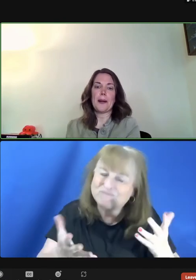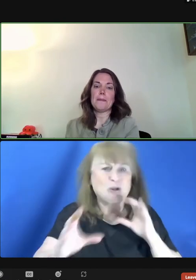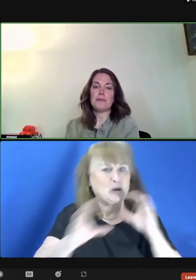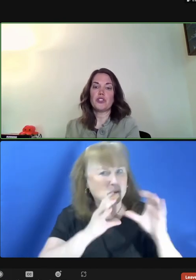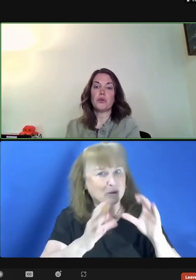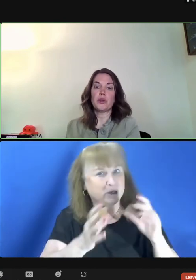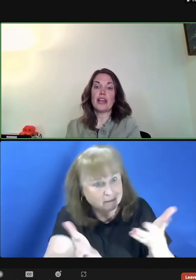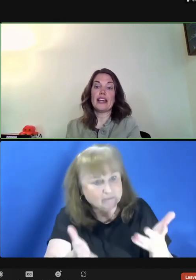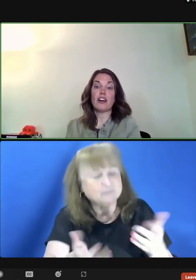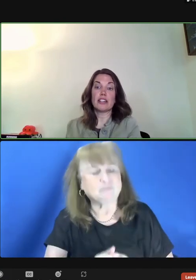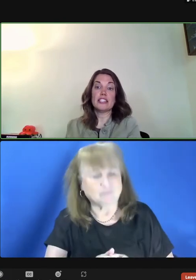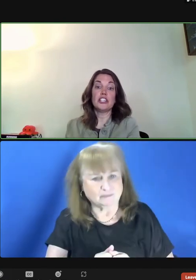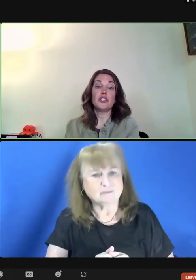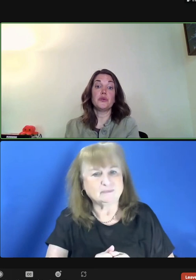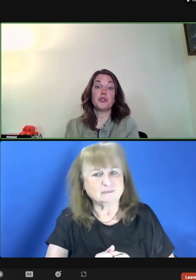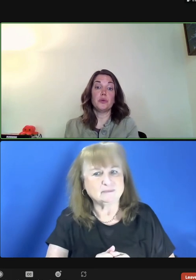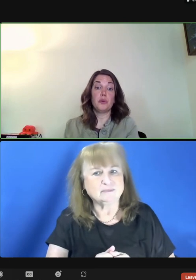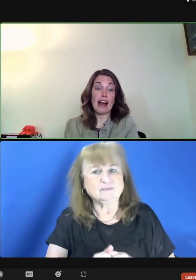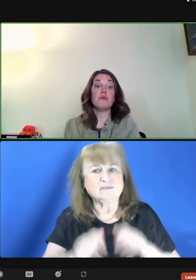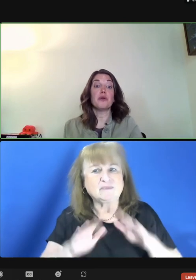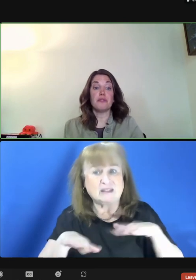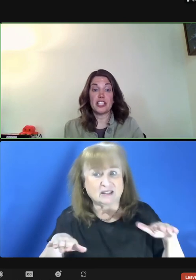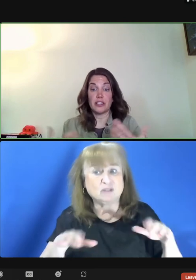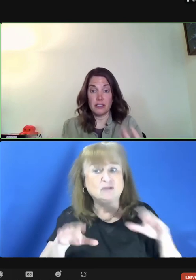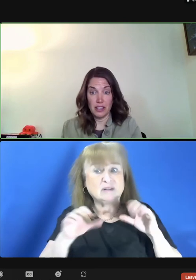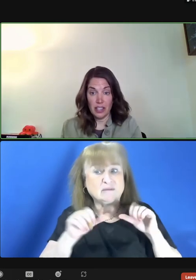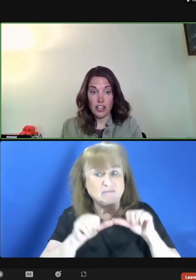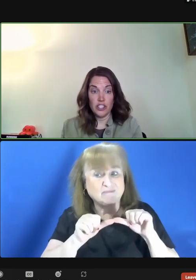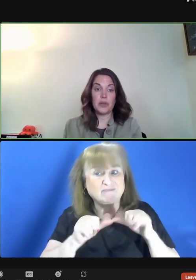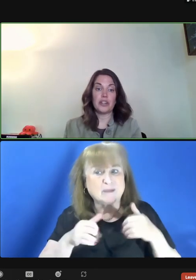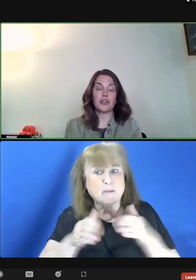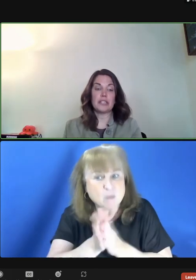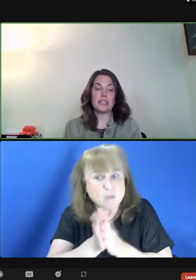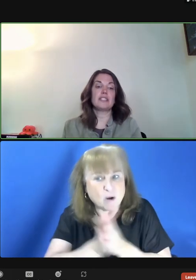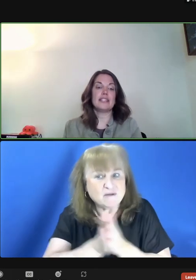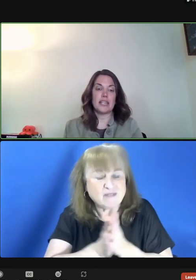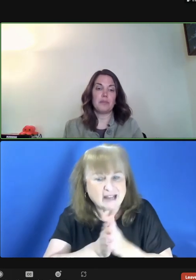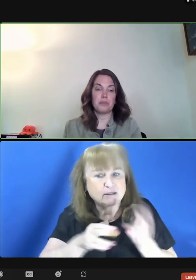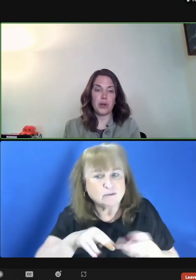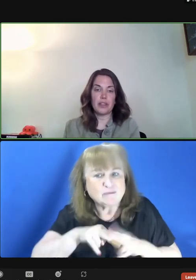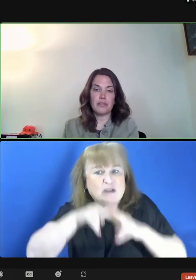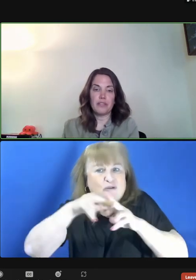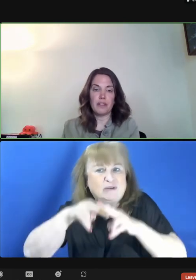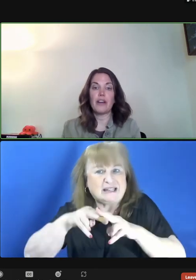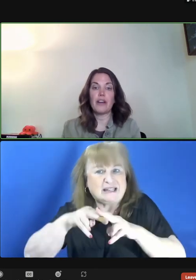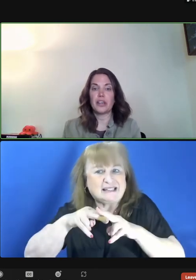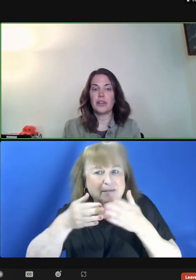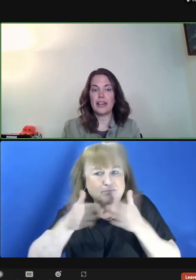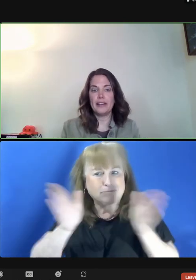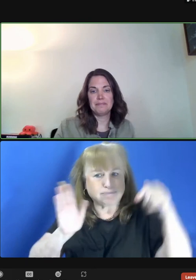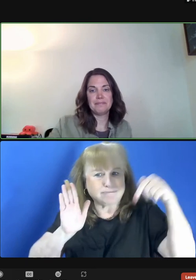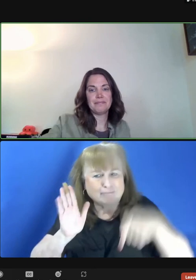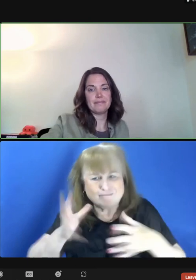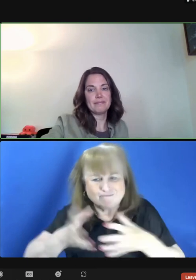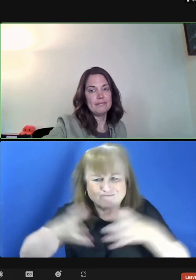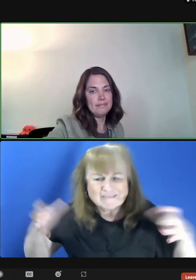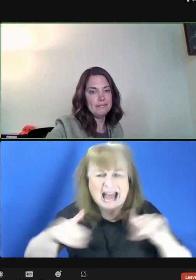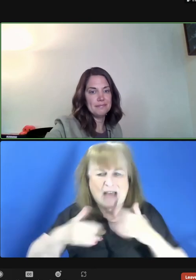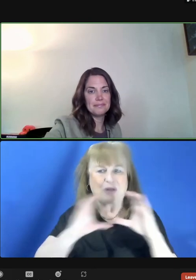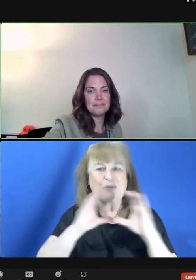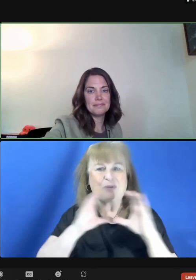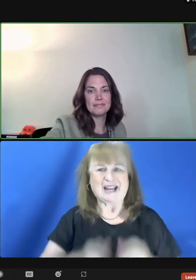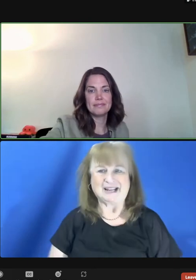is, so that they continue to have motivation to increase that depth and breadth of how they communicate.